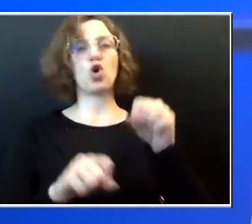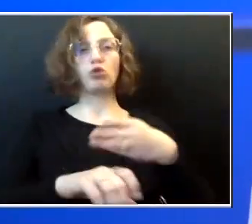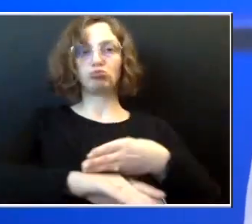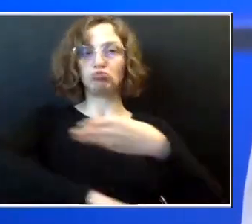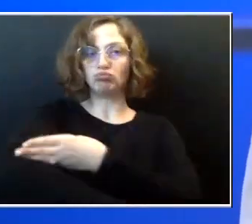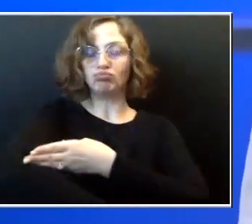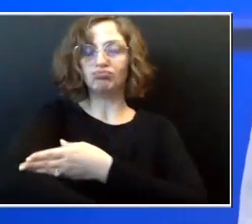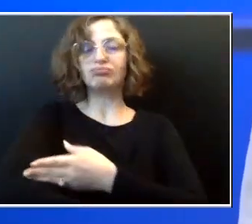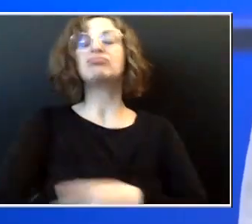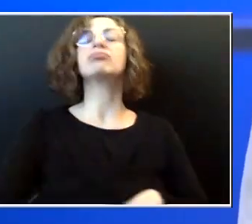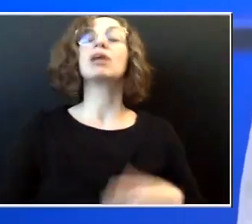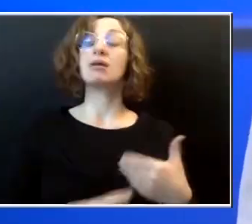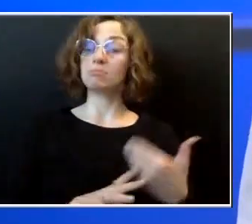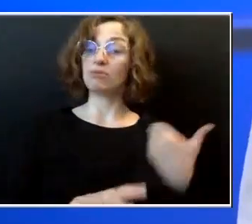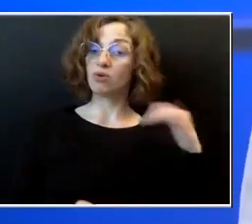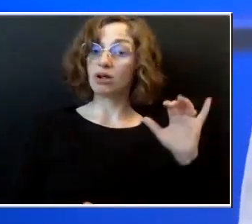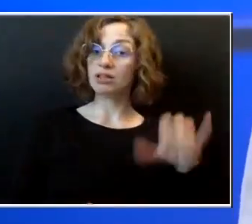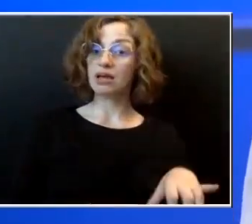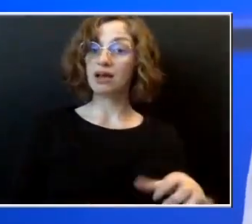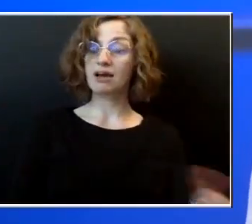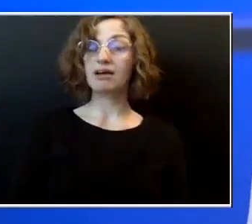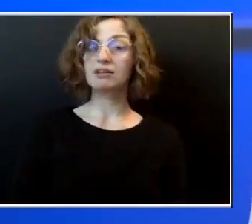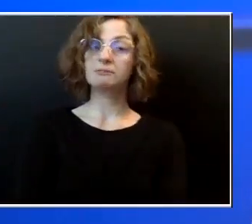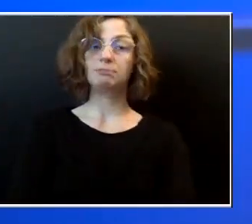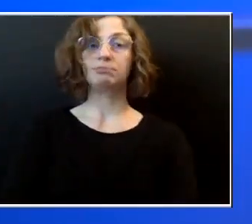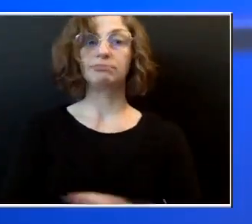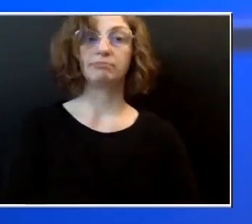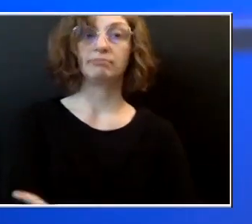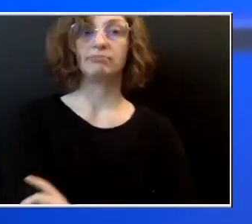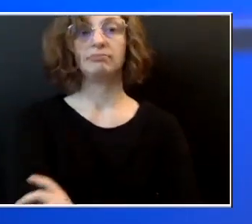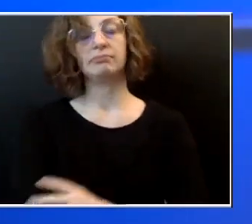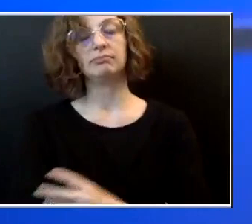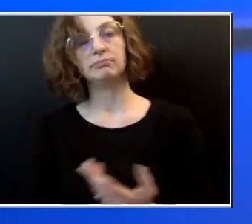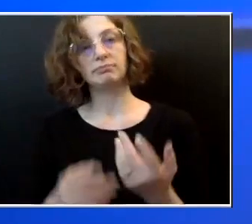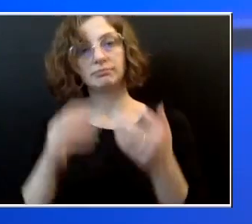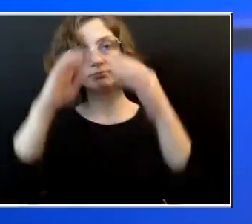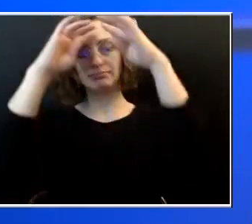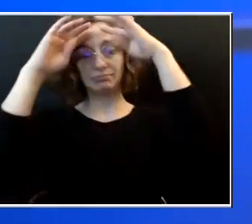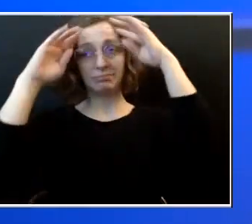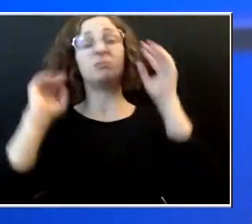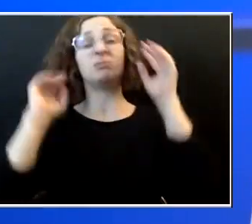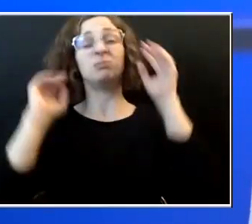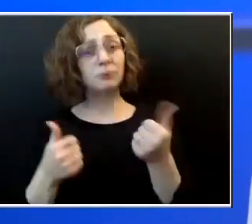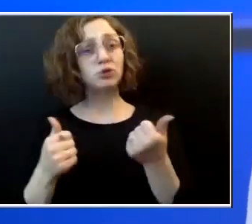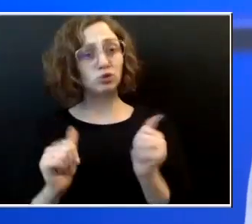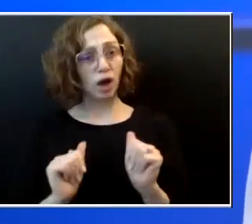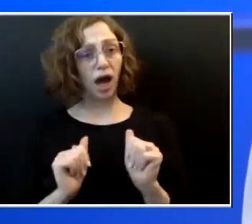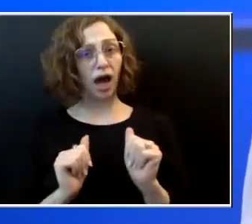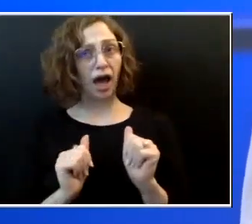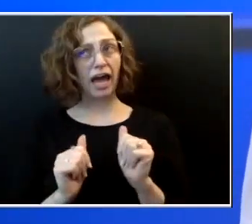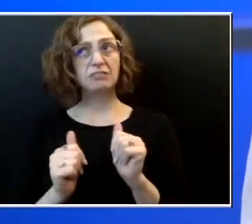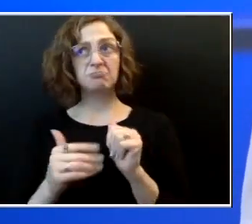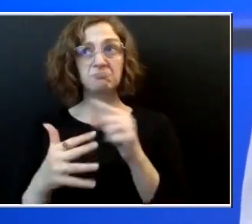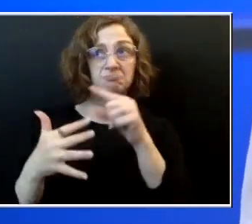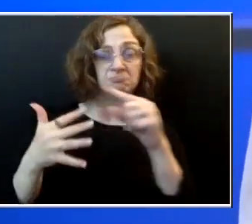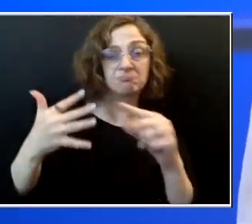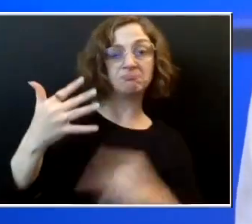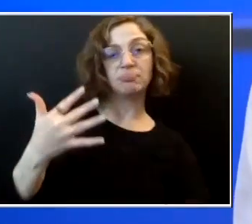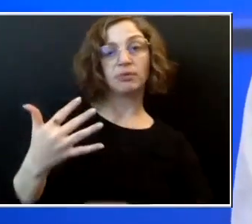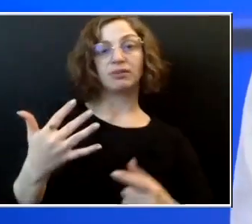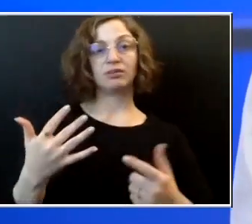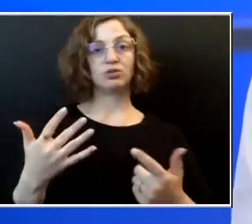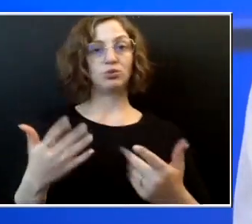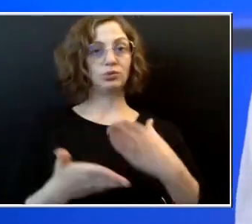that, it was all kinds of things were tried to stop the pandemics, including something that